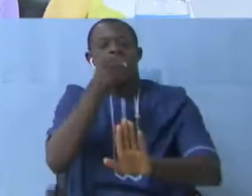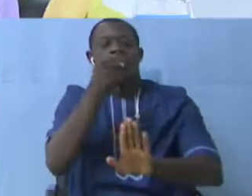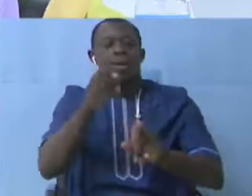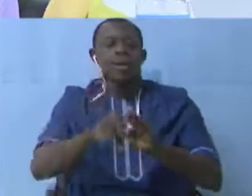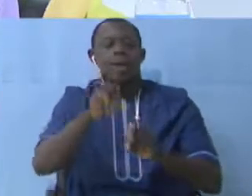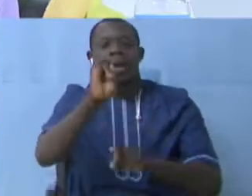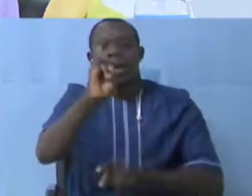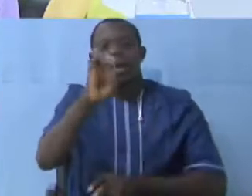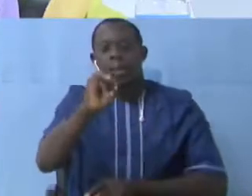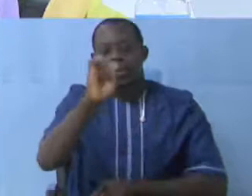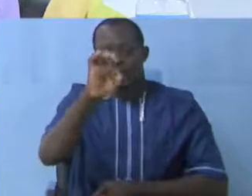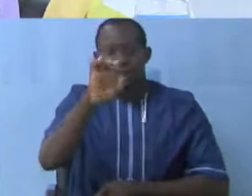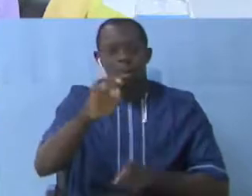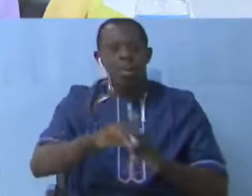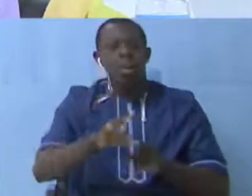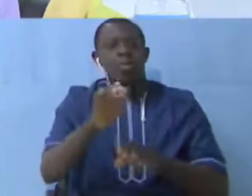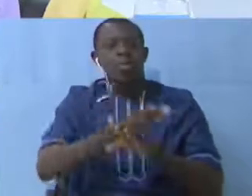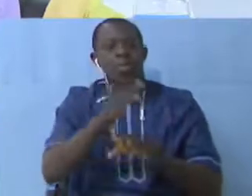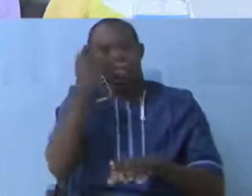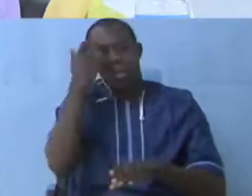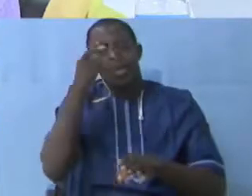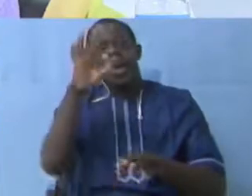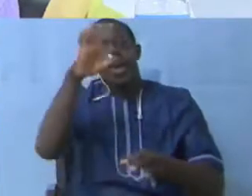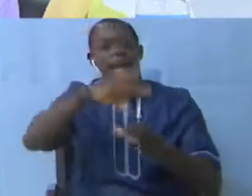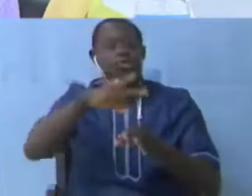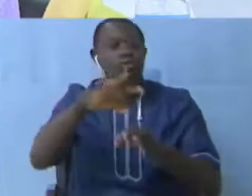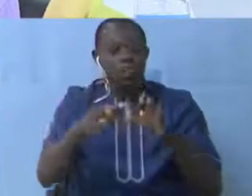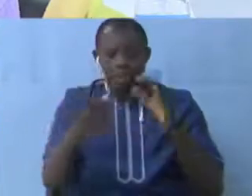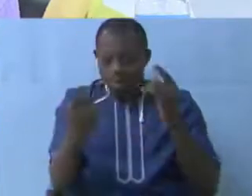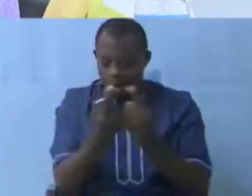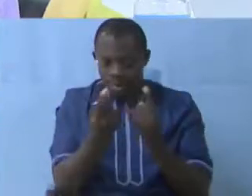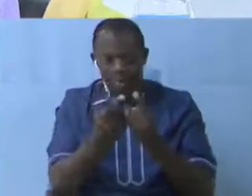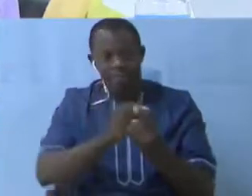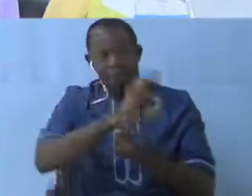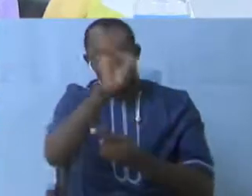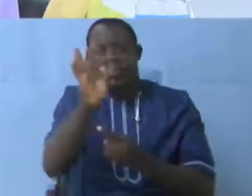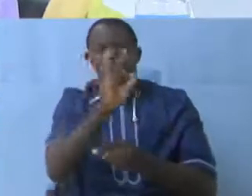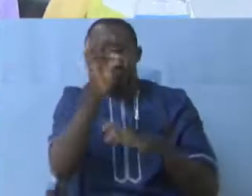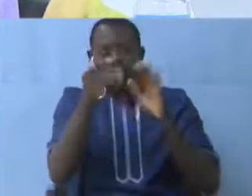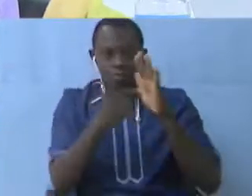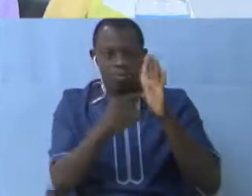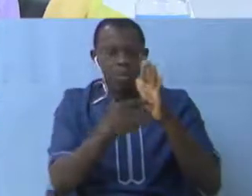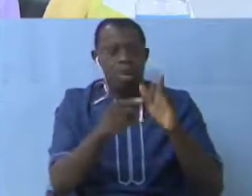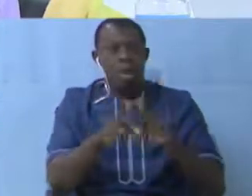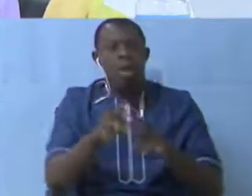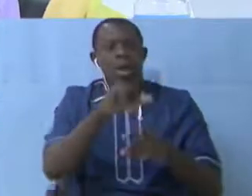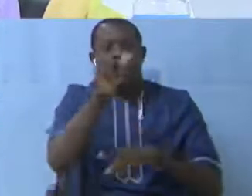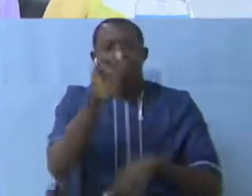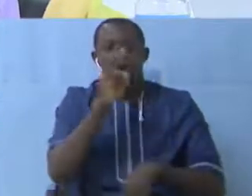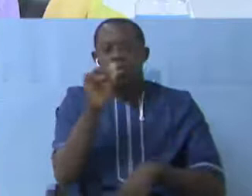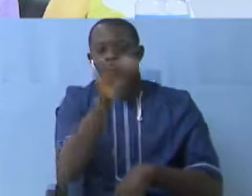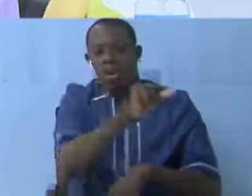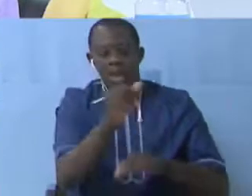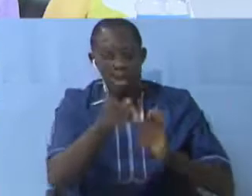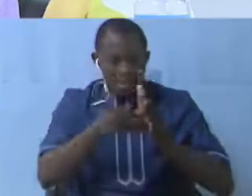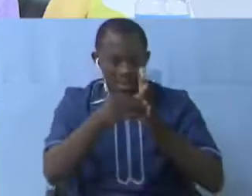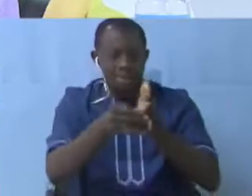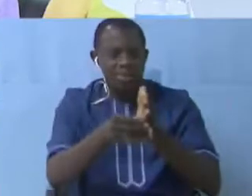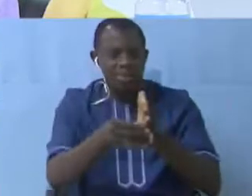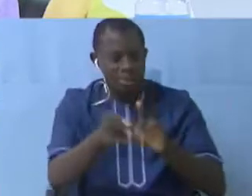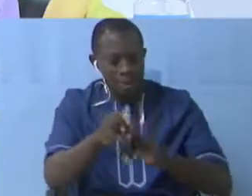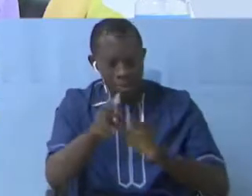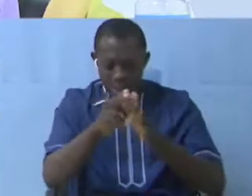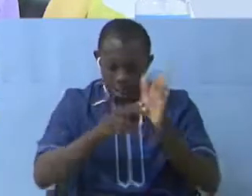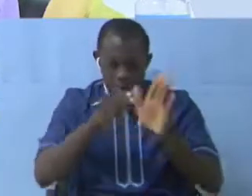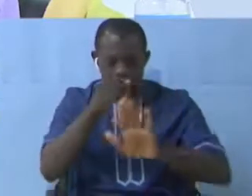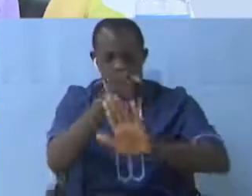and it needed to be secure, but also those in leadership needed at least to get some kind of protection. tey